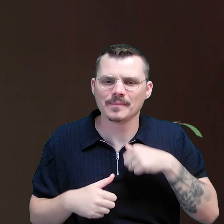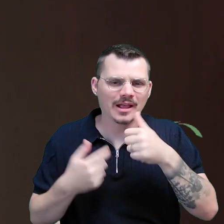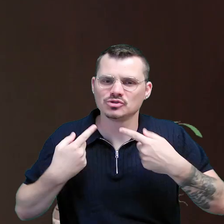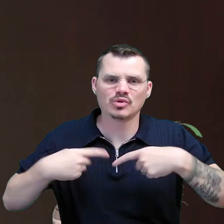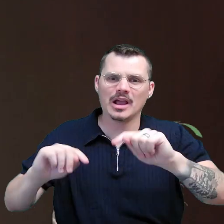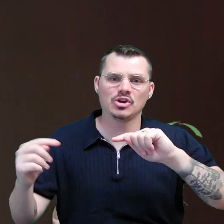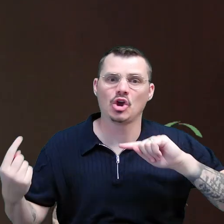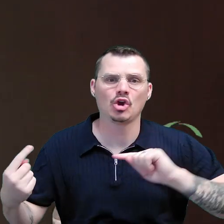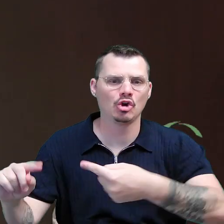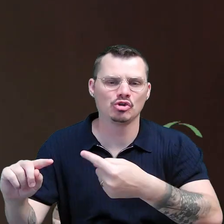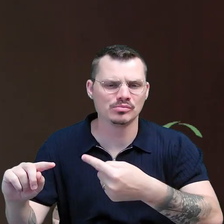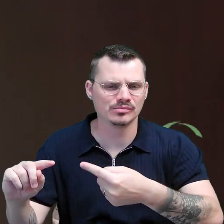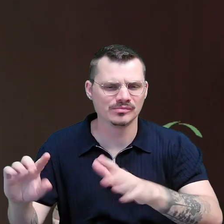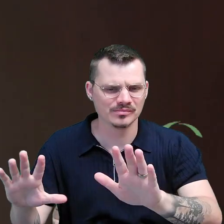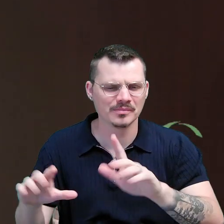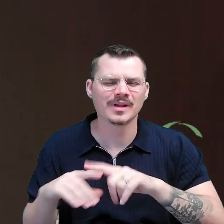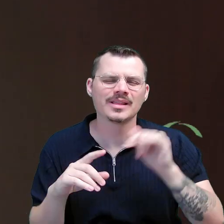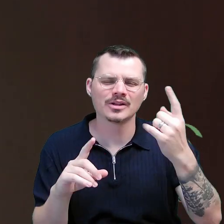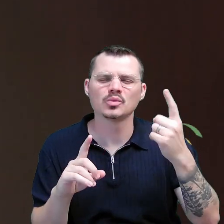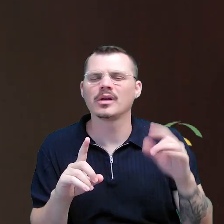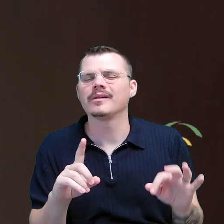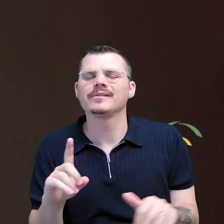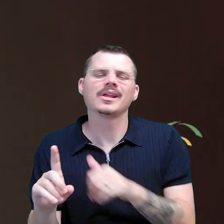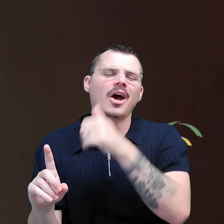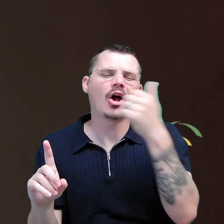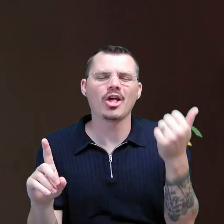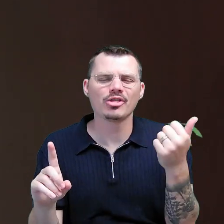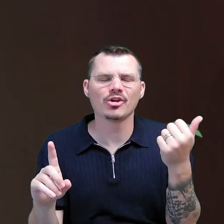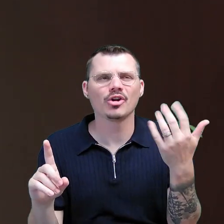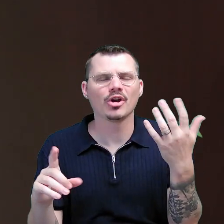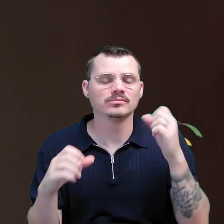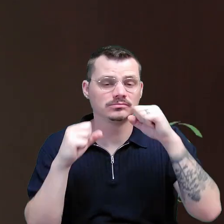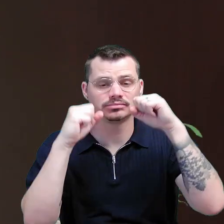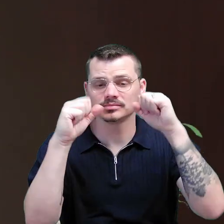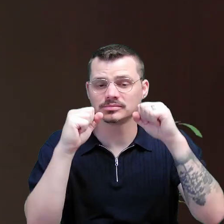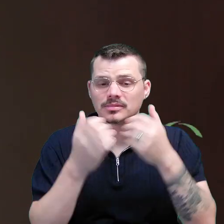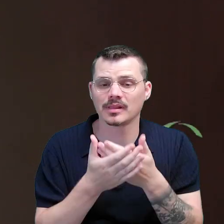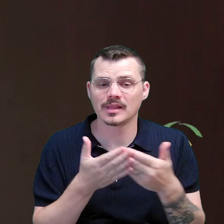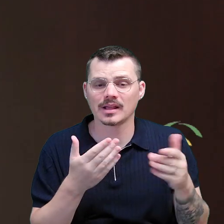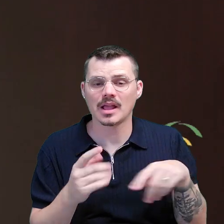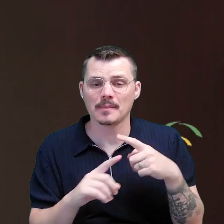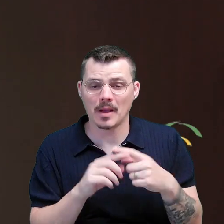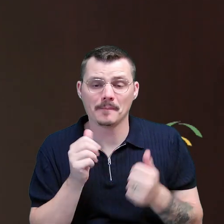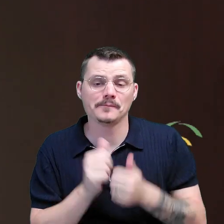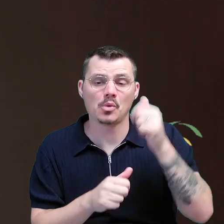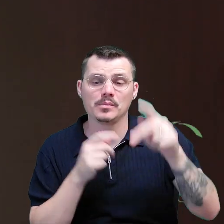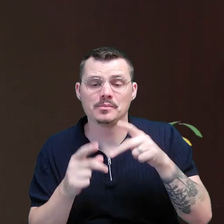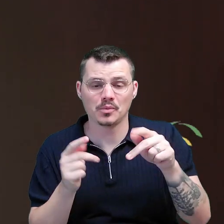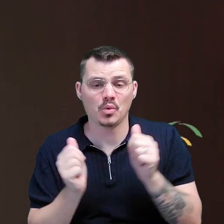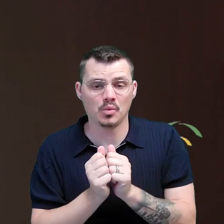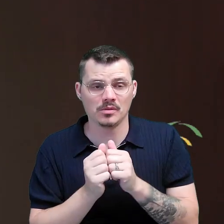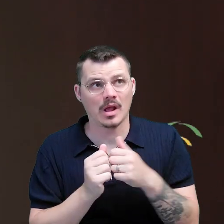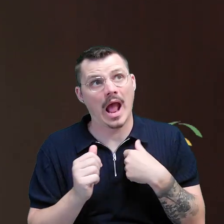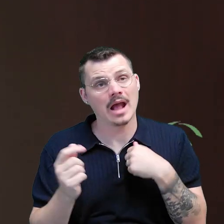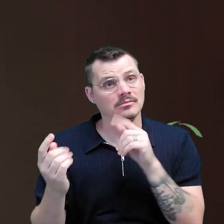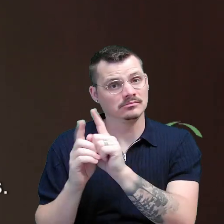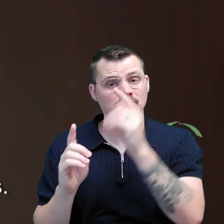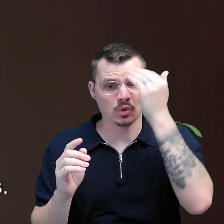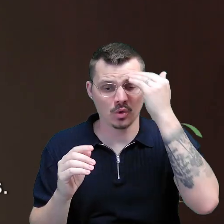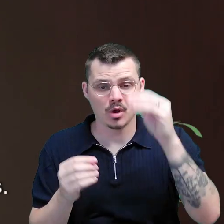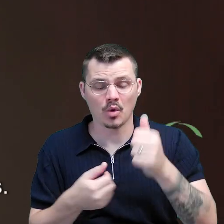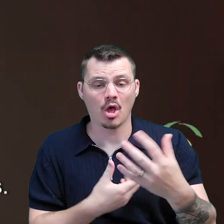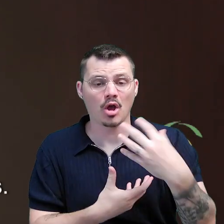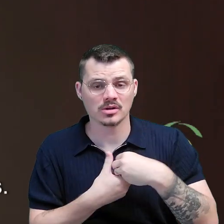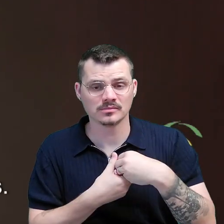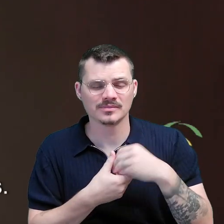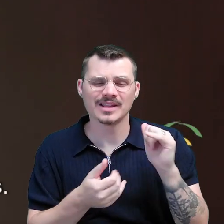him. And that's one of the other astonishing things about most people I know with autism, is